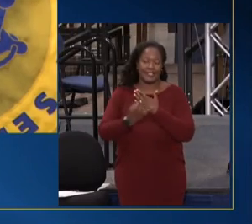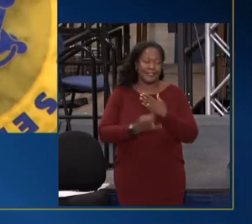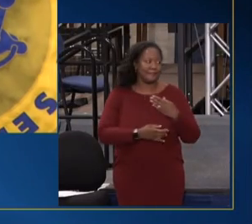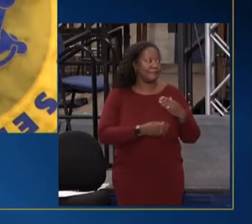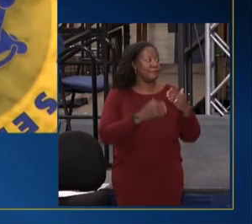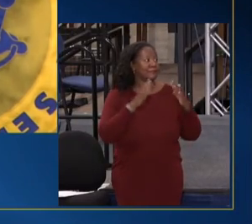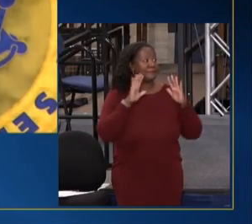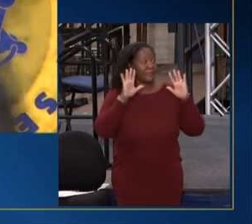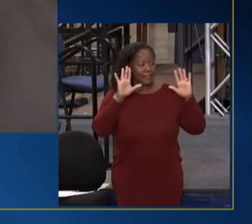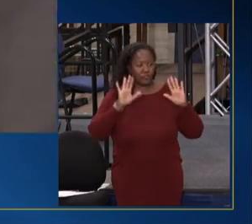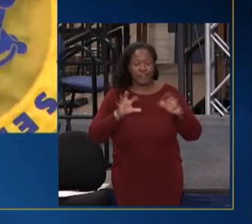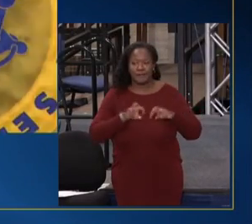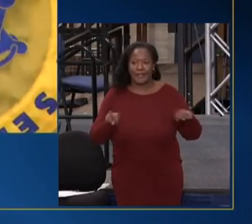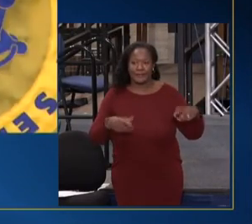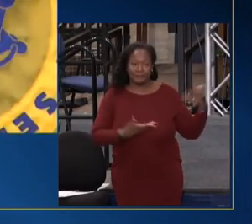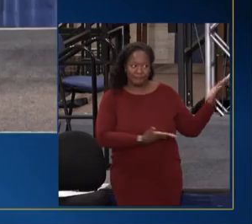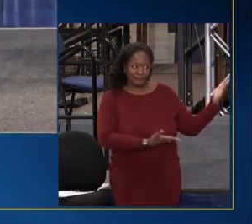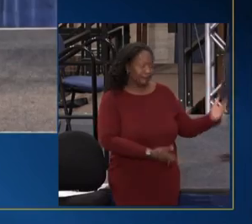Have a great panel.